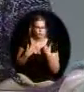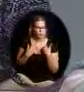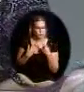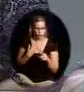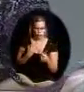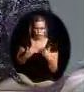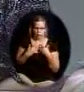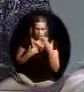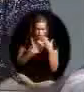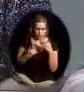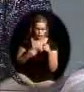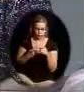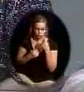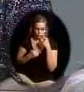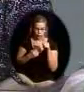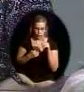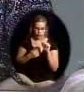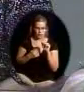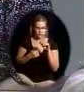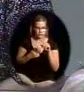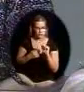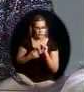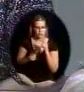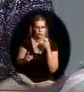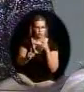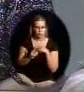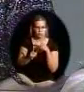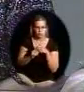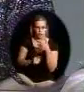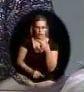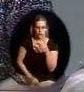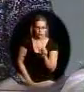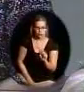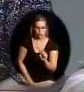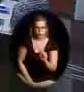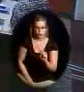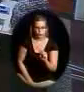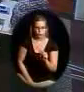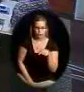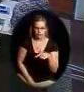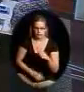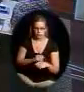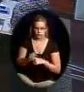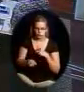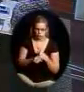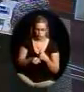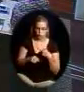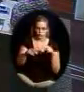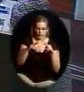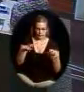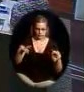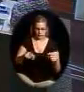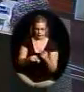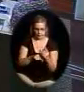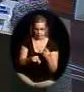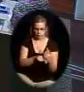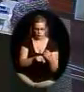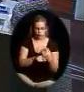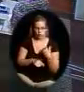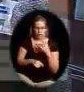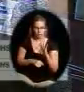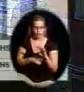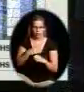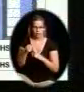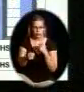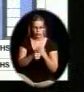have in front of you for ACT the scores by high school just for this most current year. We do analyze it year to year, and we have 5-year trend